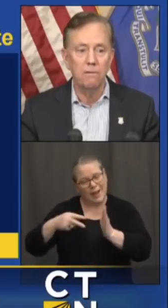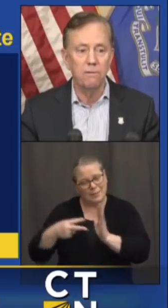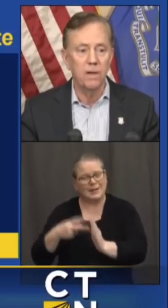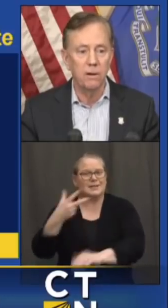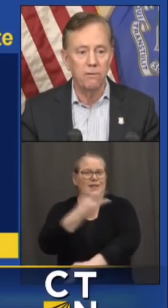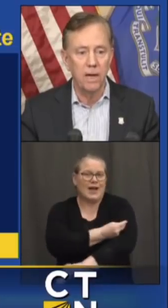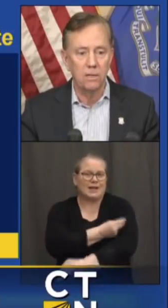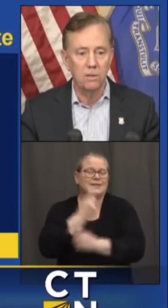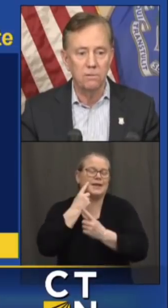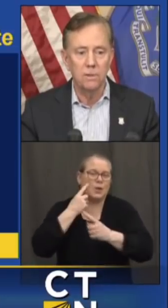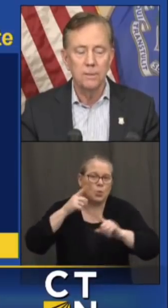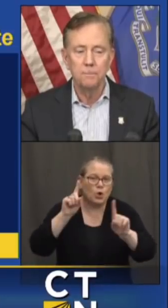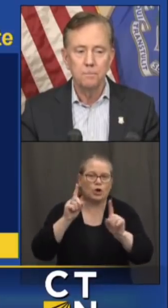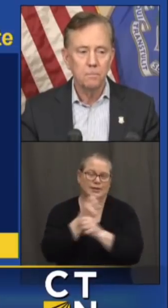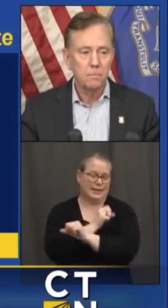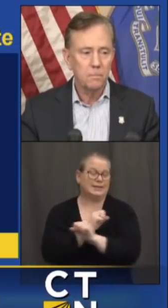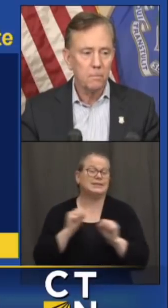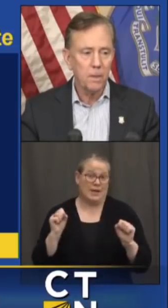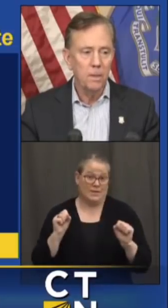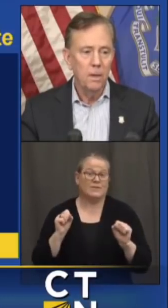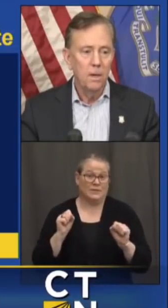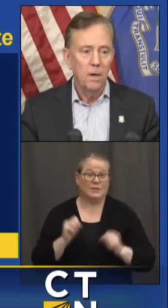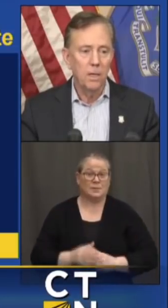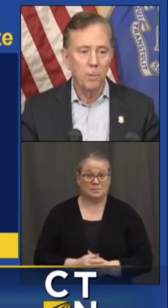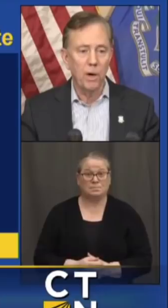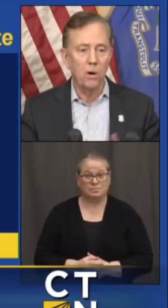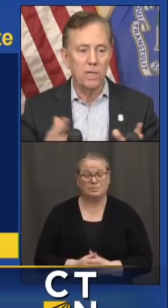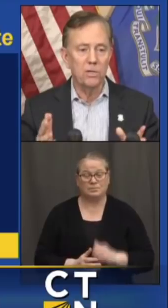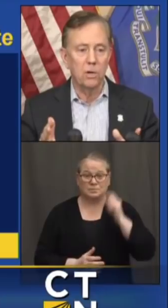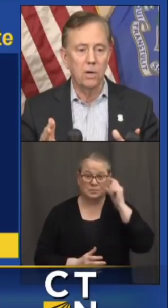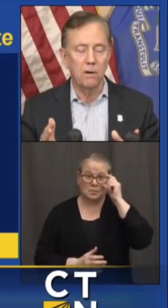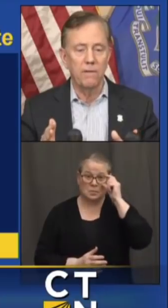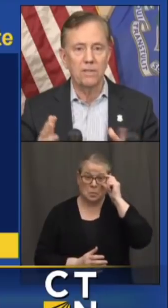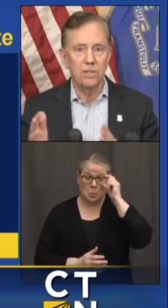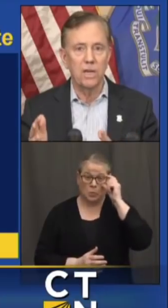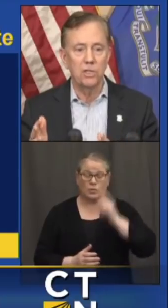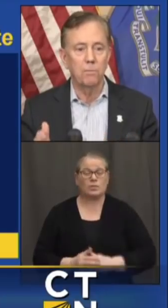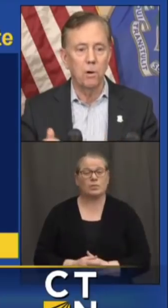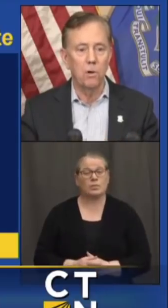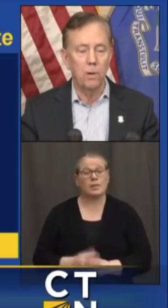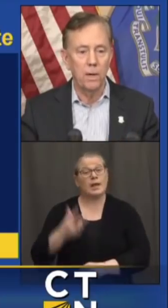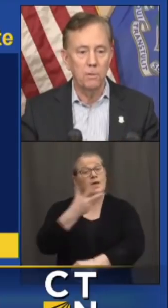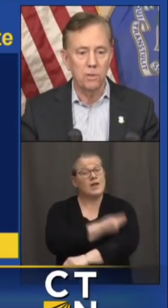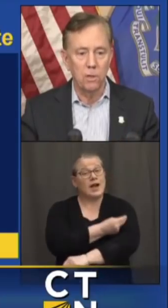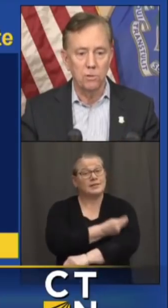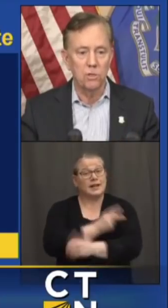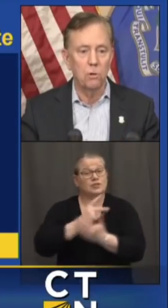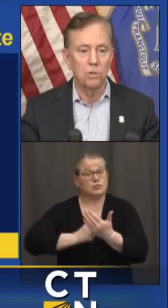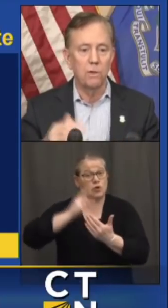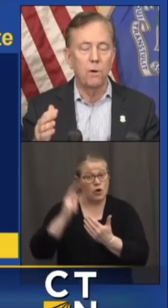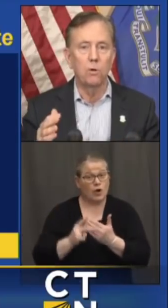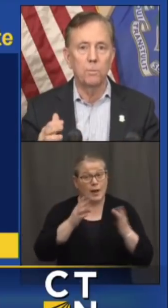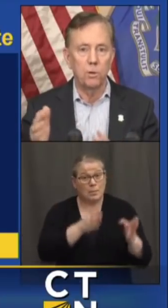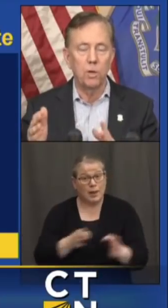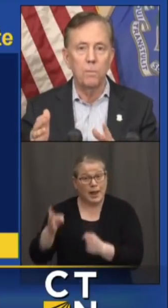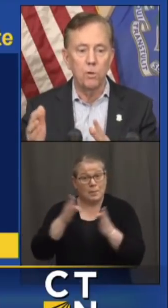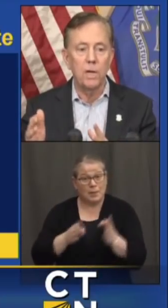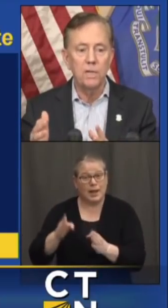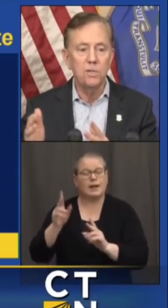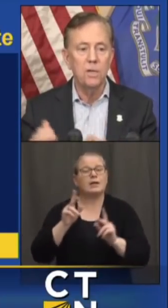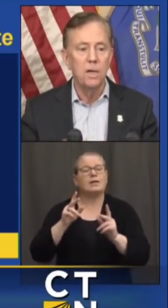they're safe and effective. Other priorities in our vaccination program is those socially